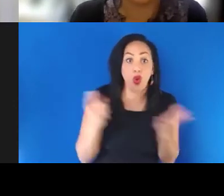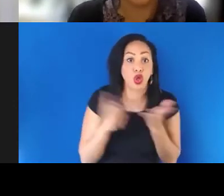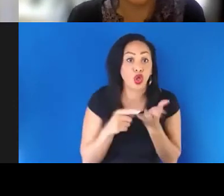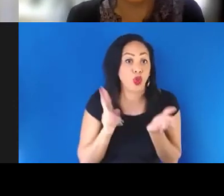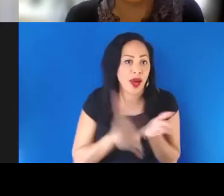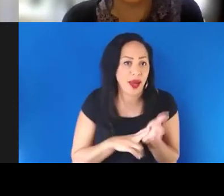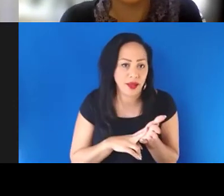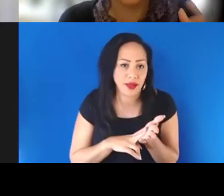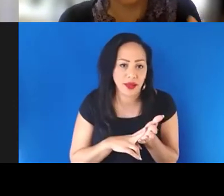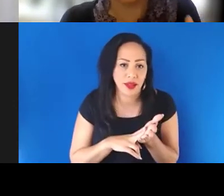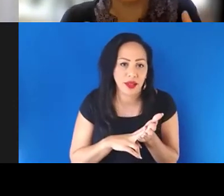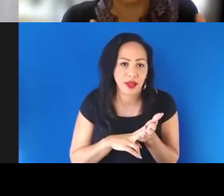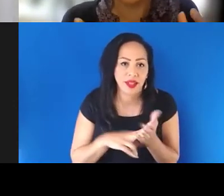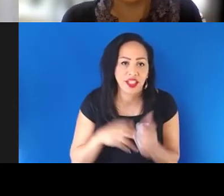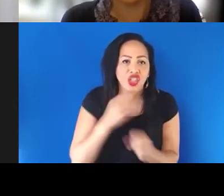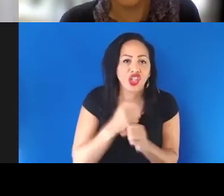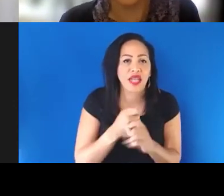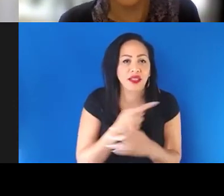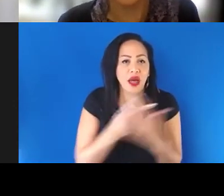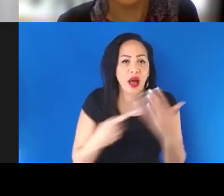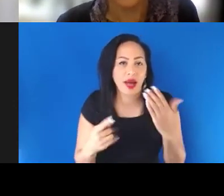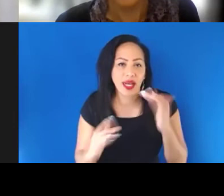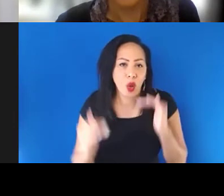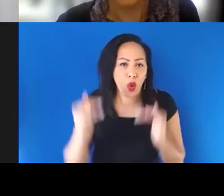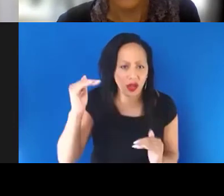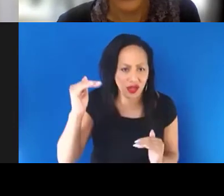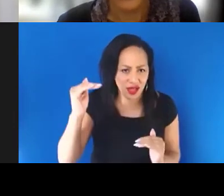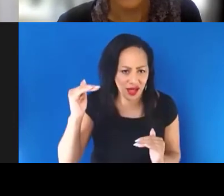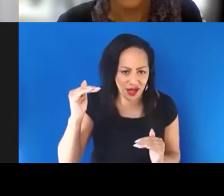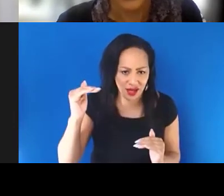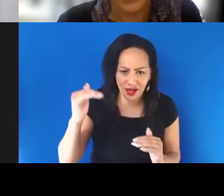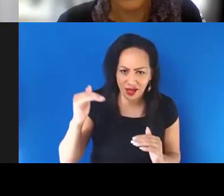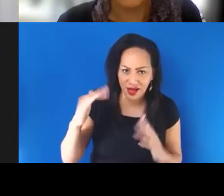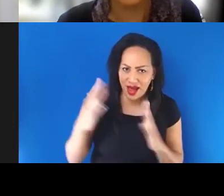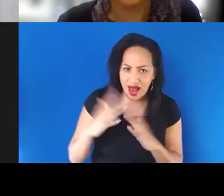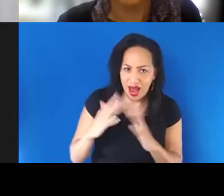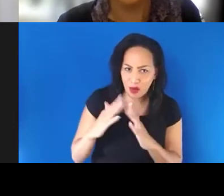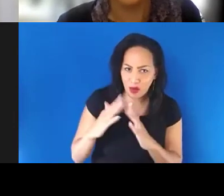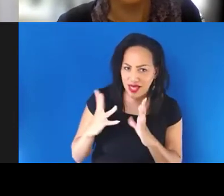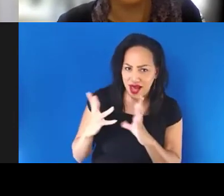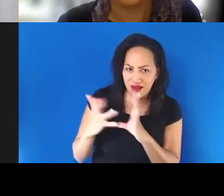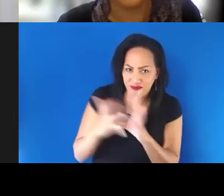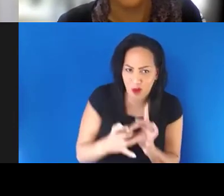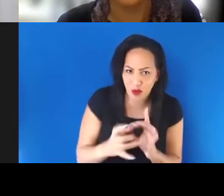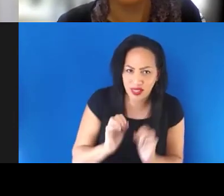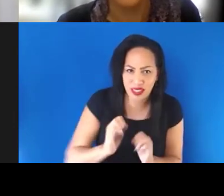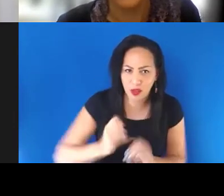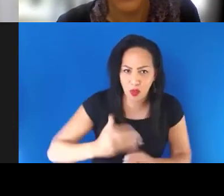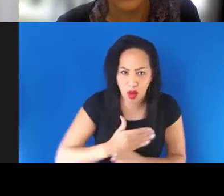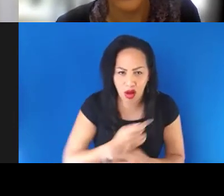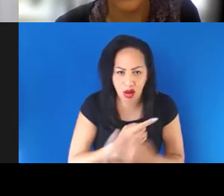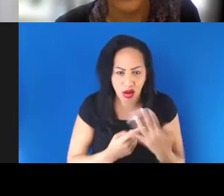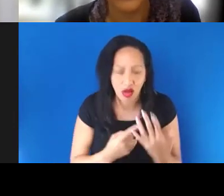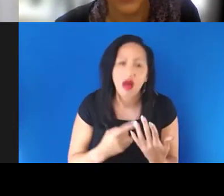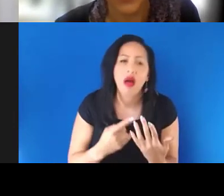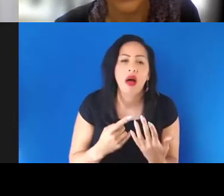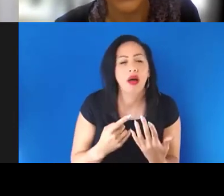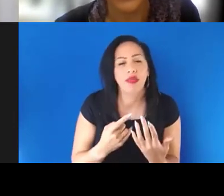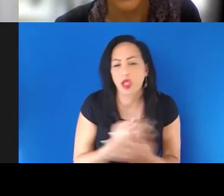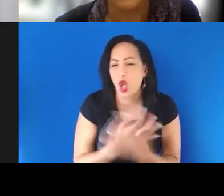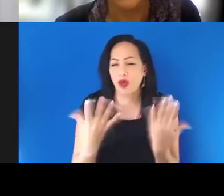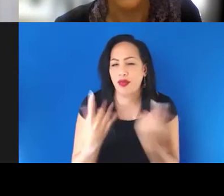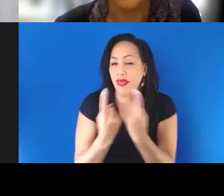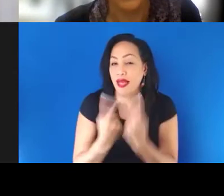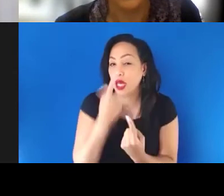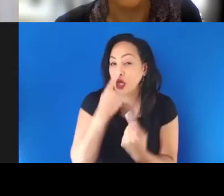gender inequality such a major aspect of its work? There are a number of things, but the main one I want to say